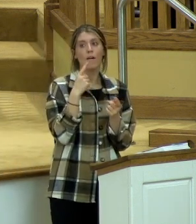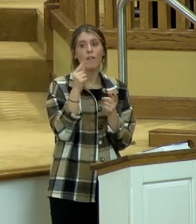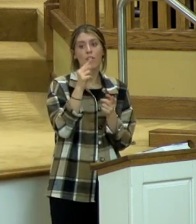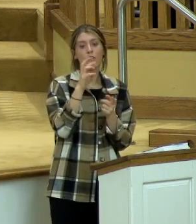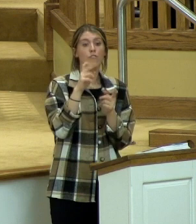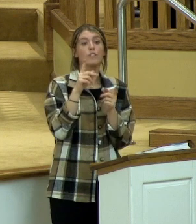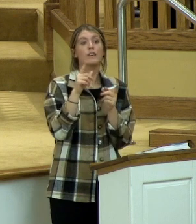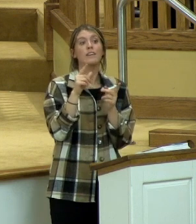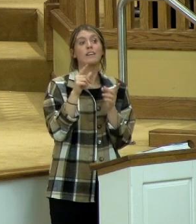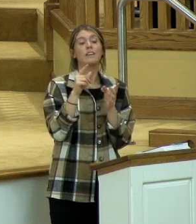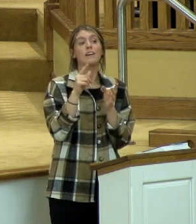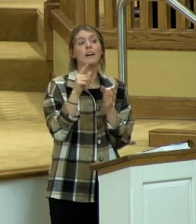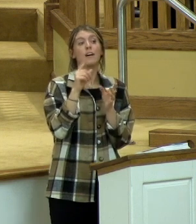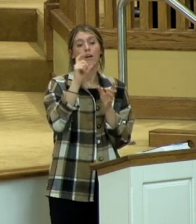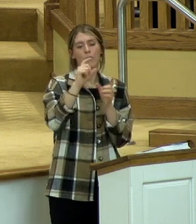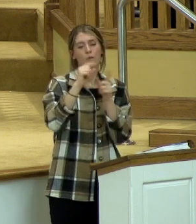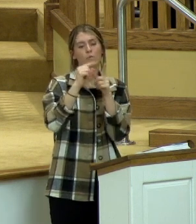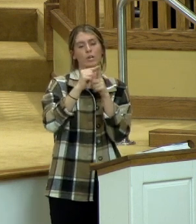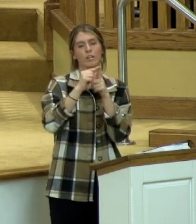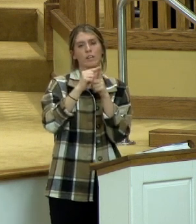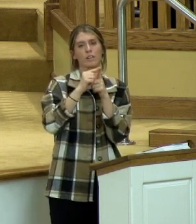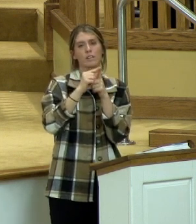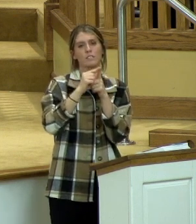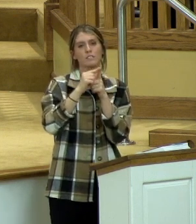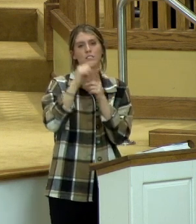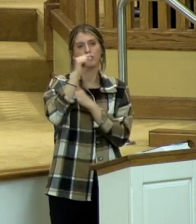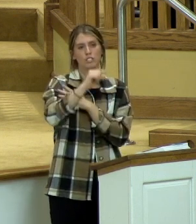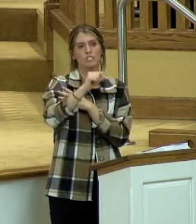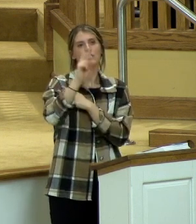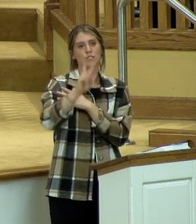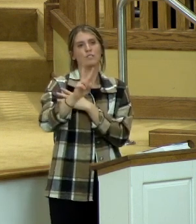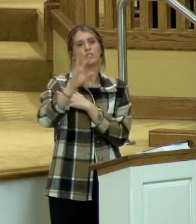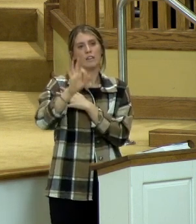Greek number, it's the Greek letter word,